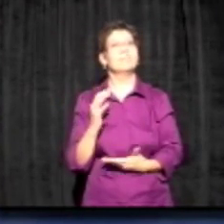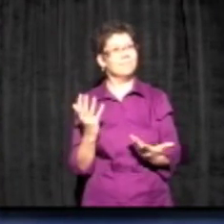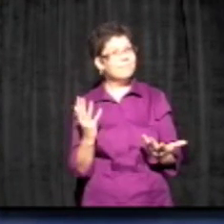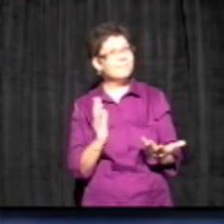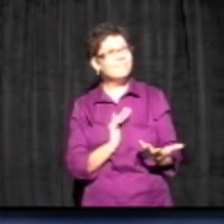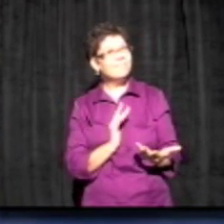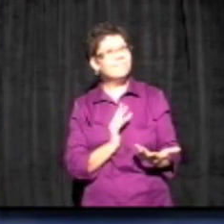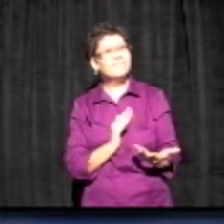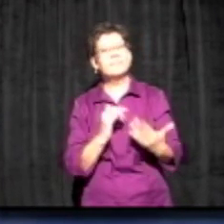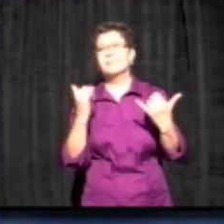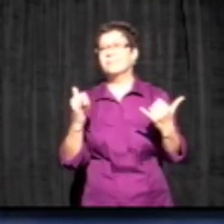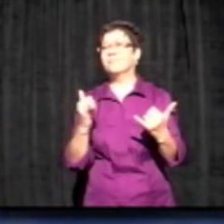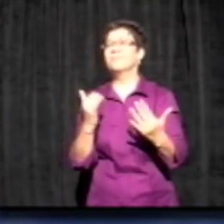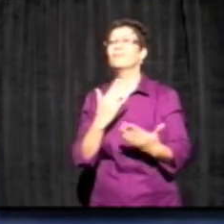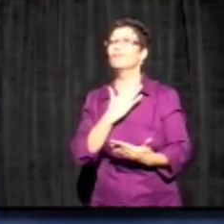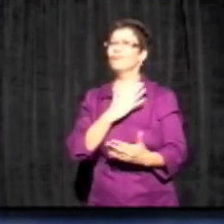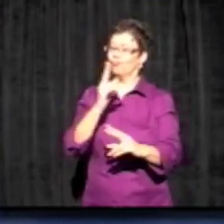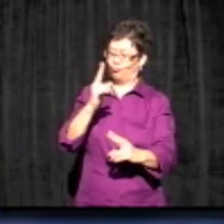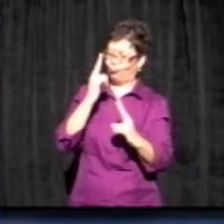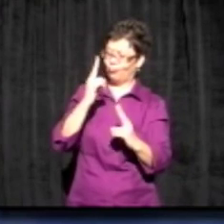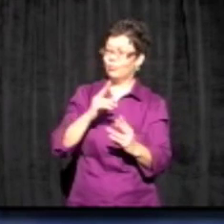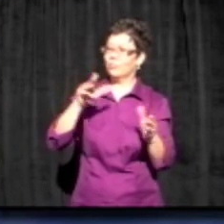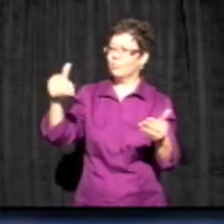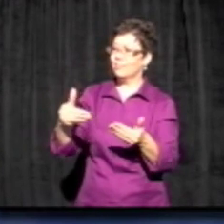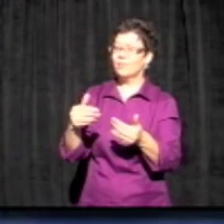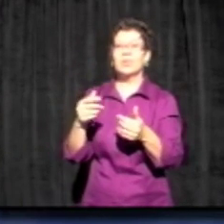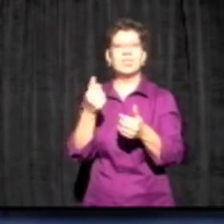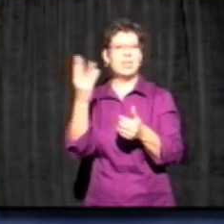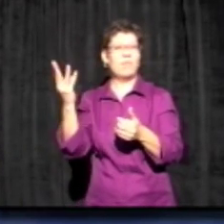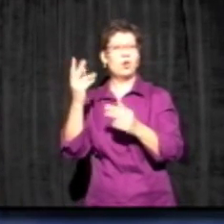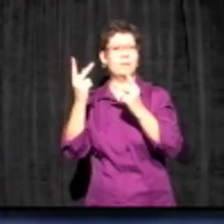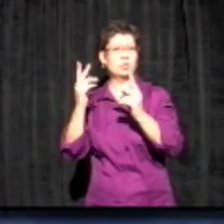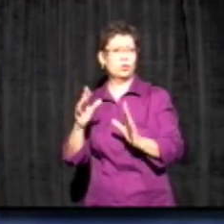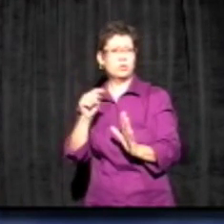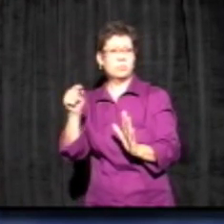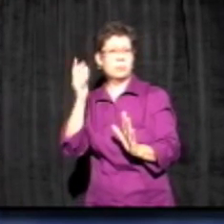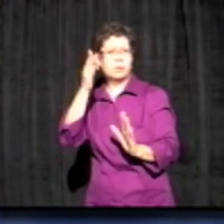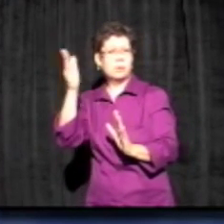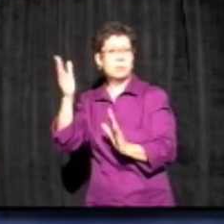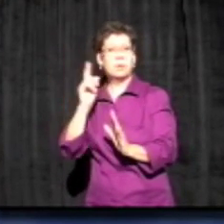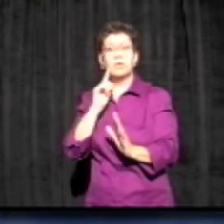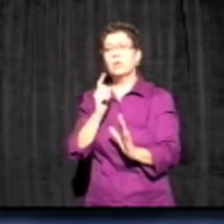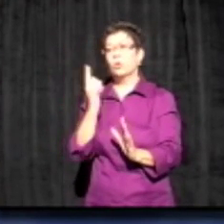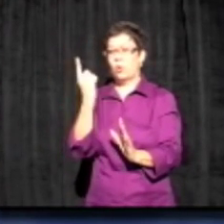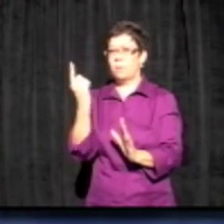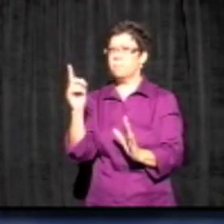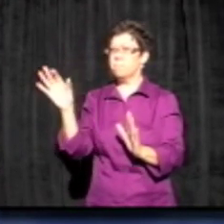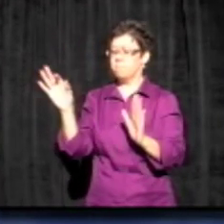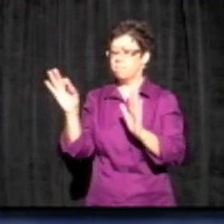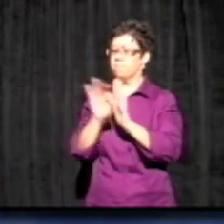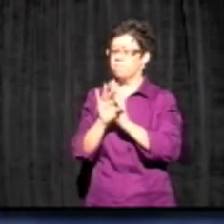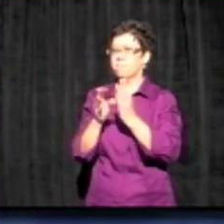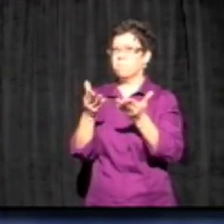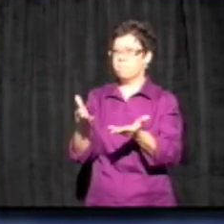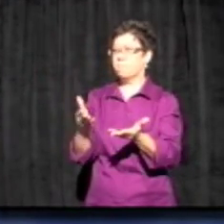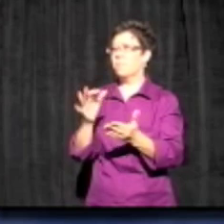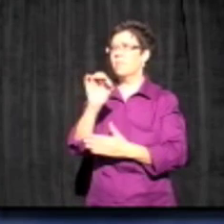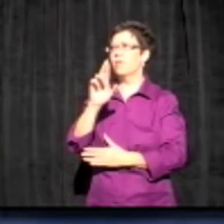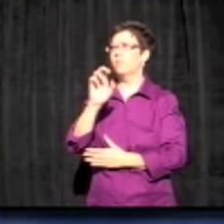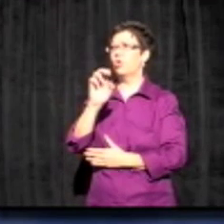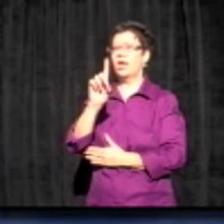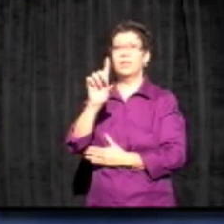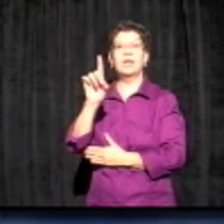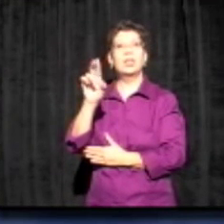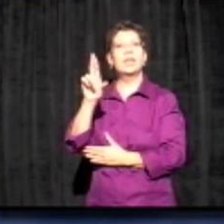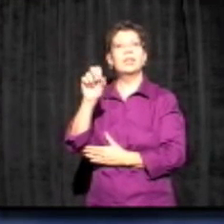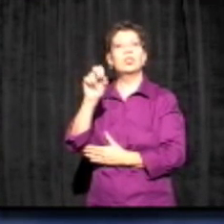my pleasure to introduce the first of several guests who deserve much of the credit for bringing us the MV-1, Fred Drasner,